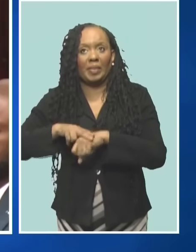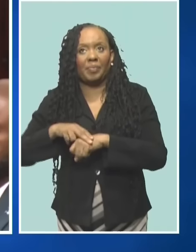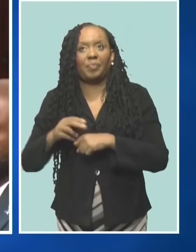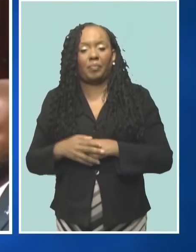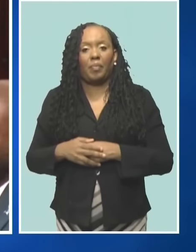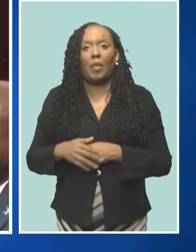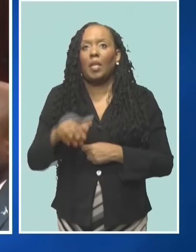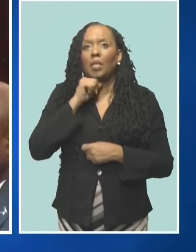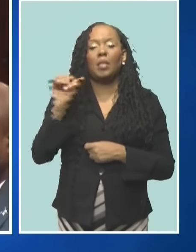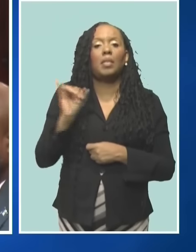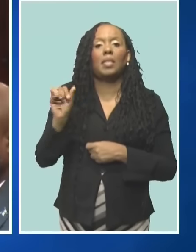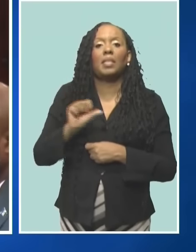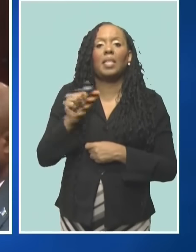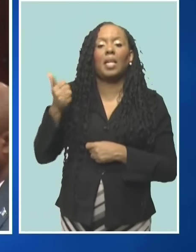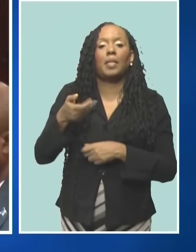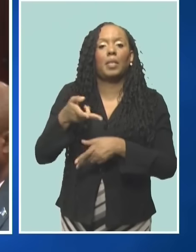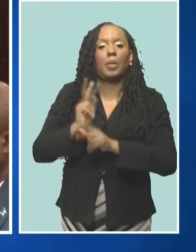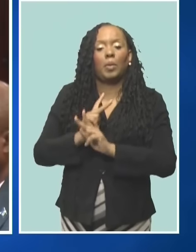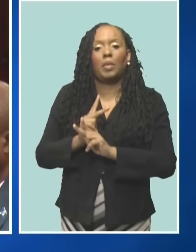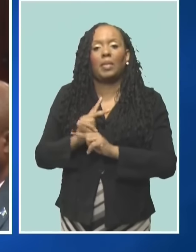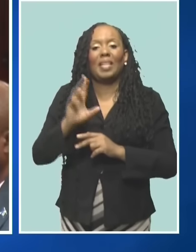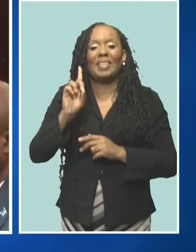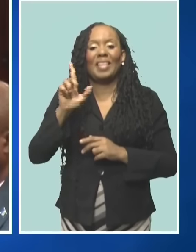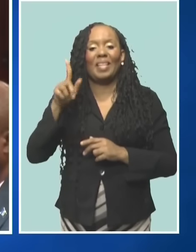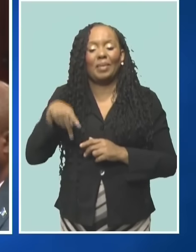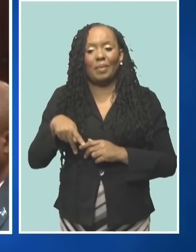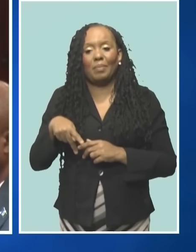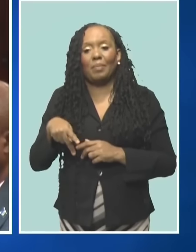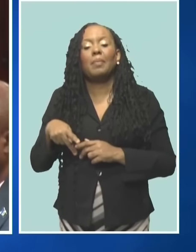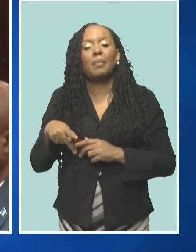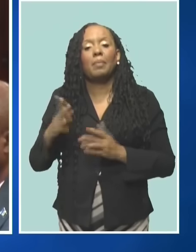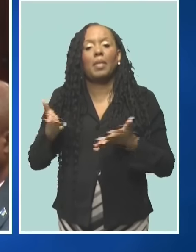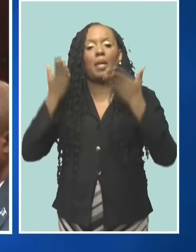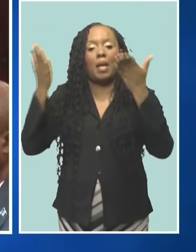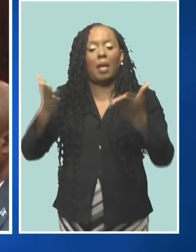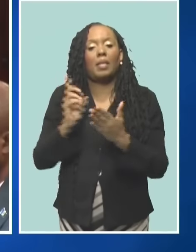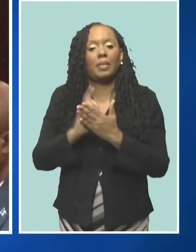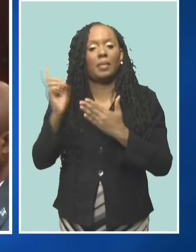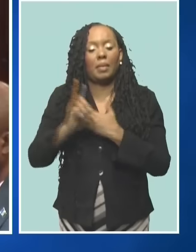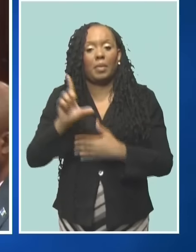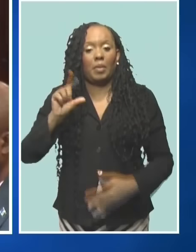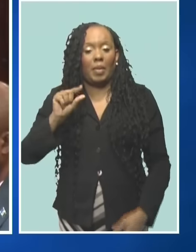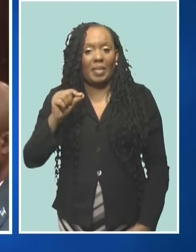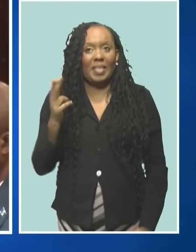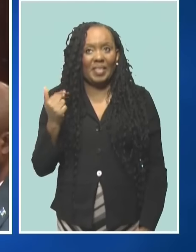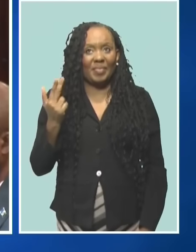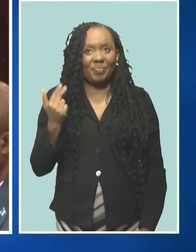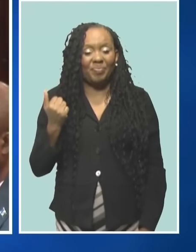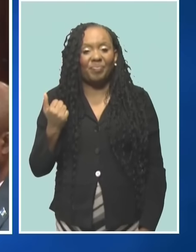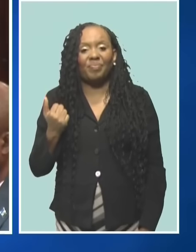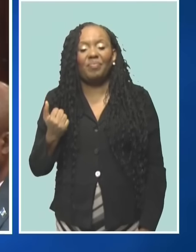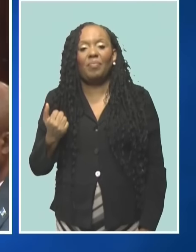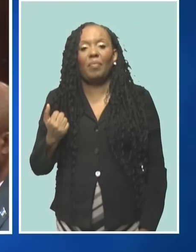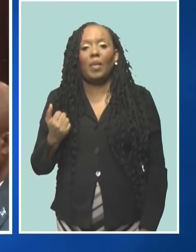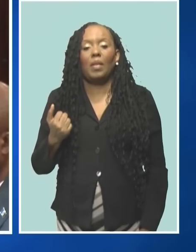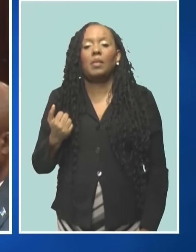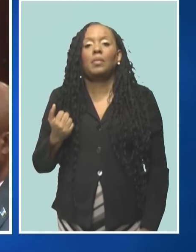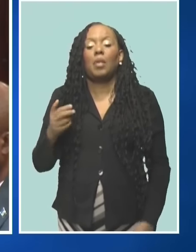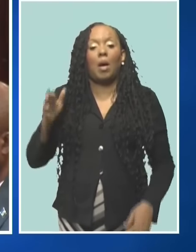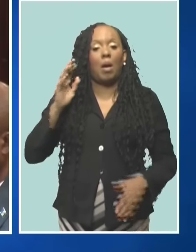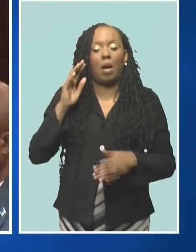loan that the Democratic Labour Party brought in here in December 2013, where the penalties went up